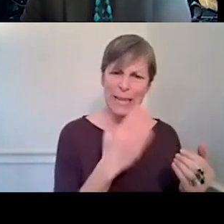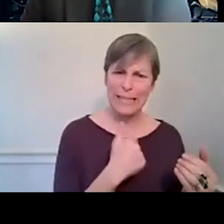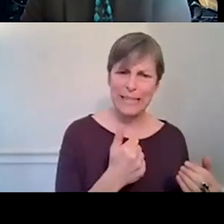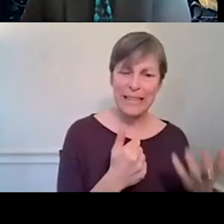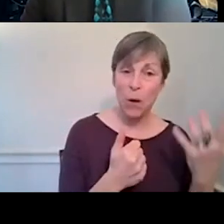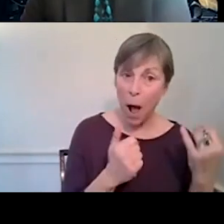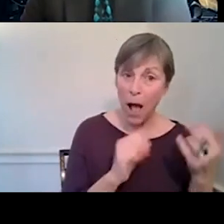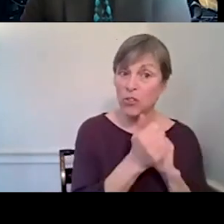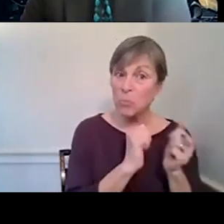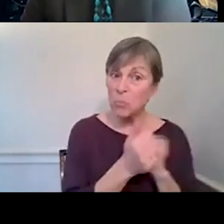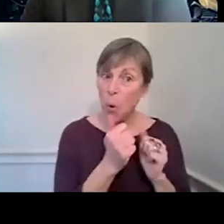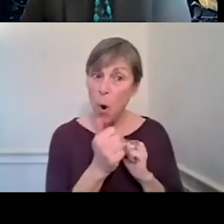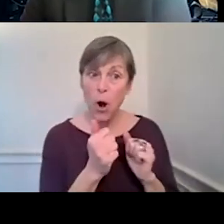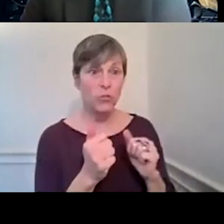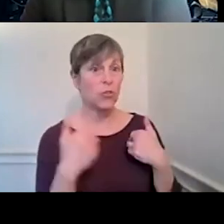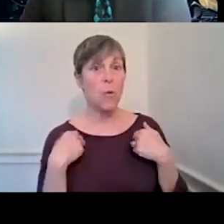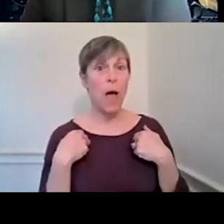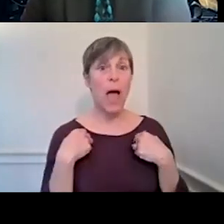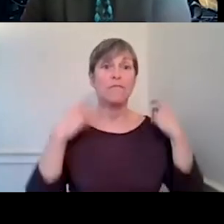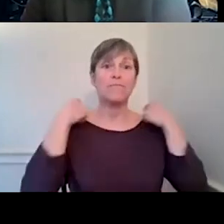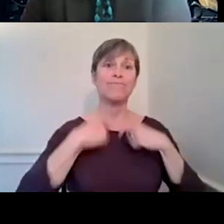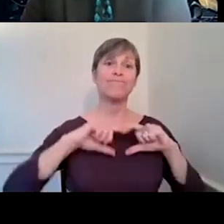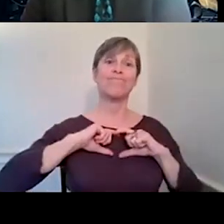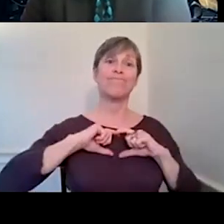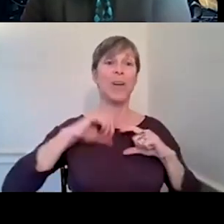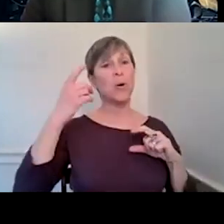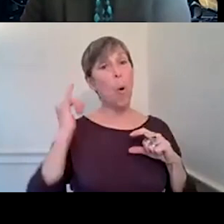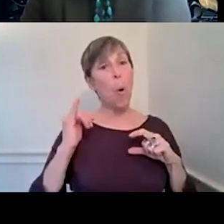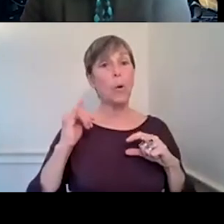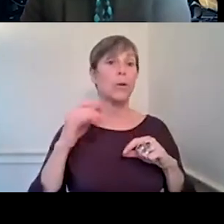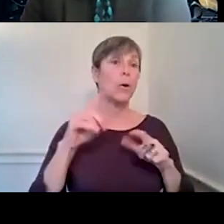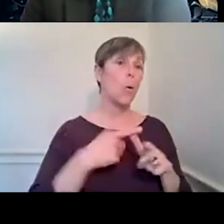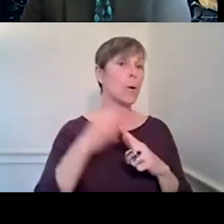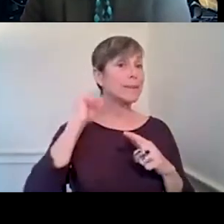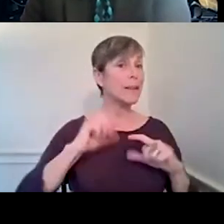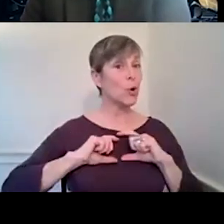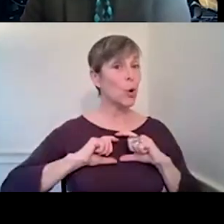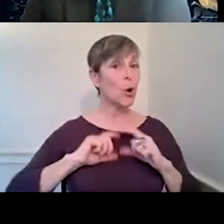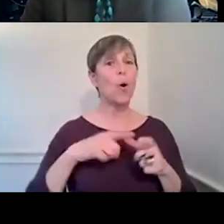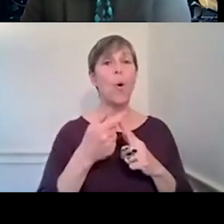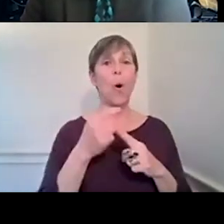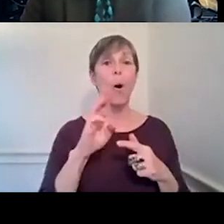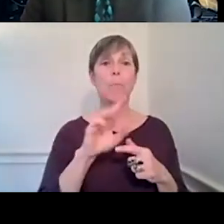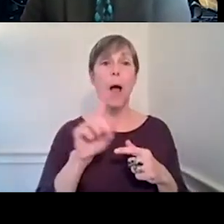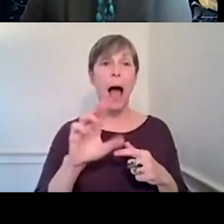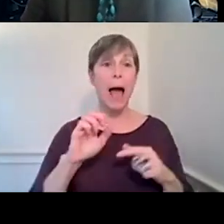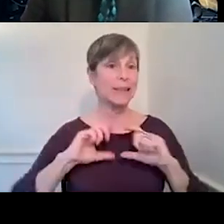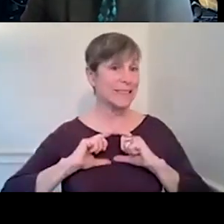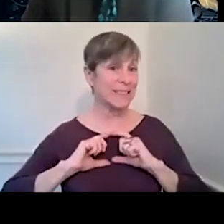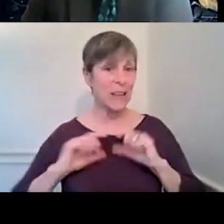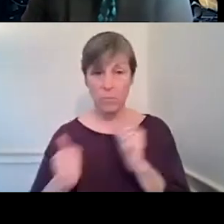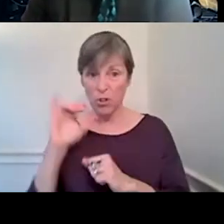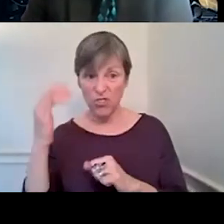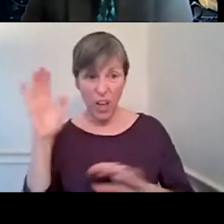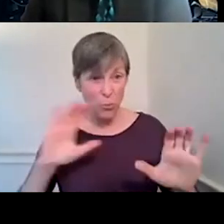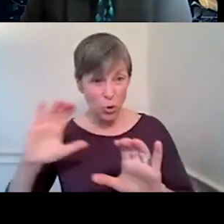in sports, you get a gold medal, a silver medal, and a bronze medal, right? Most of the job search,